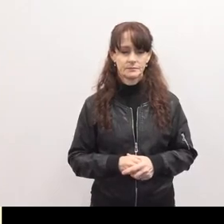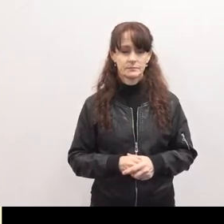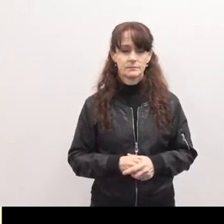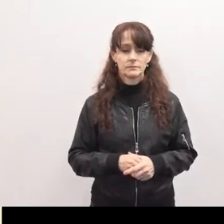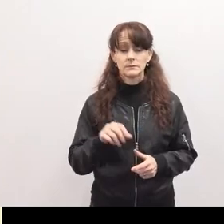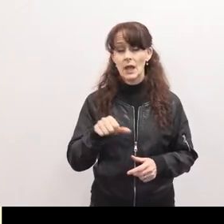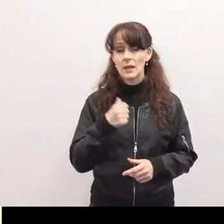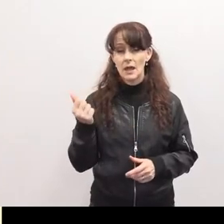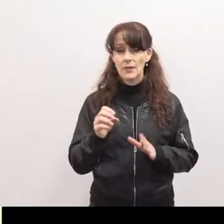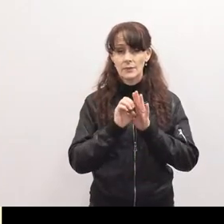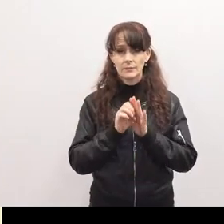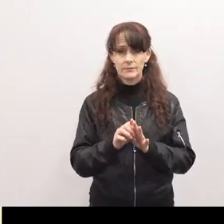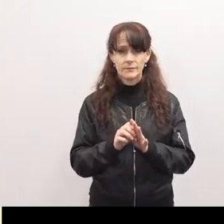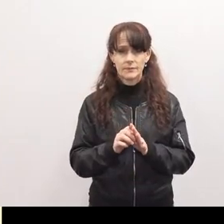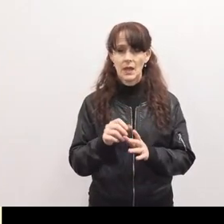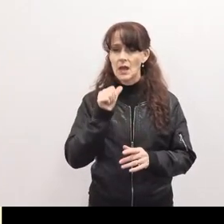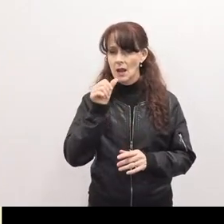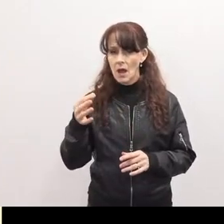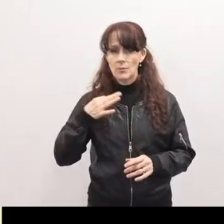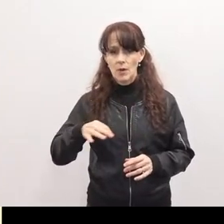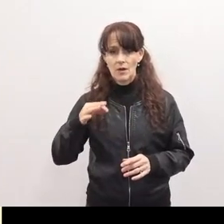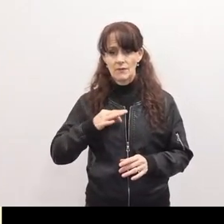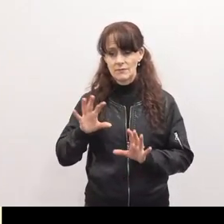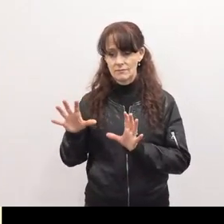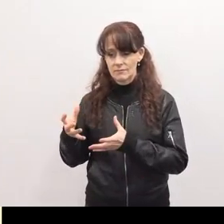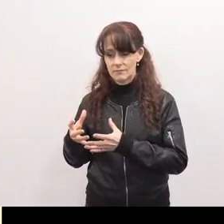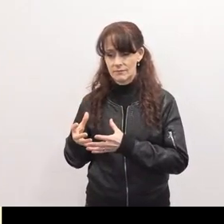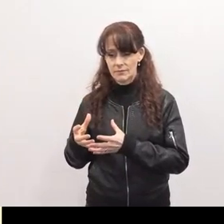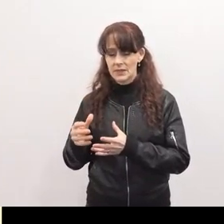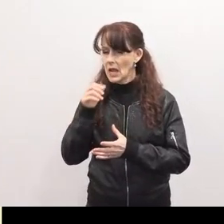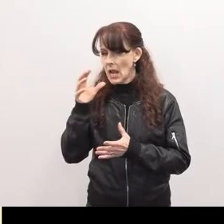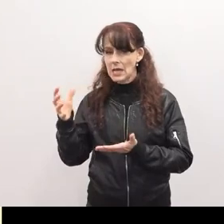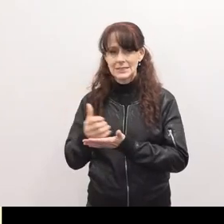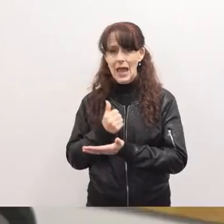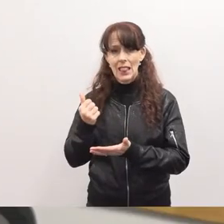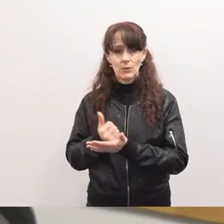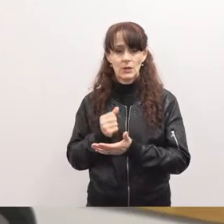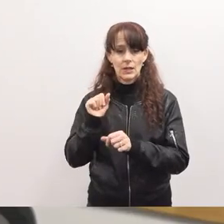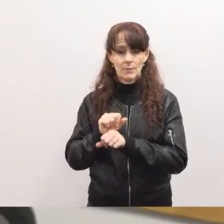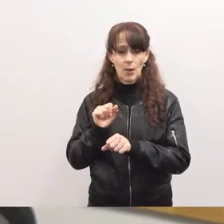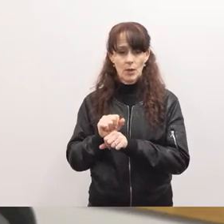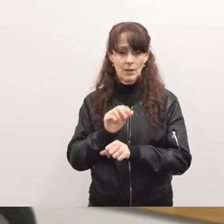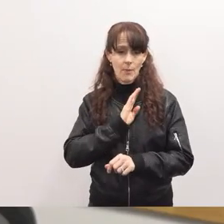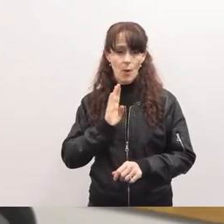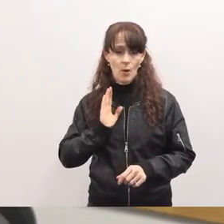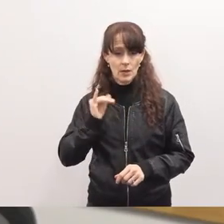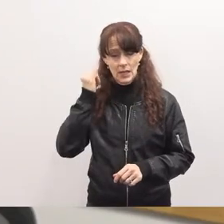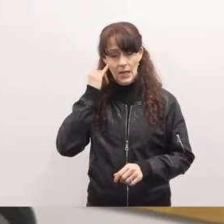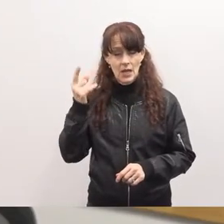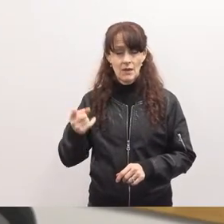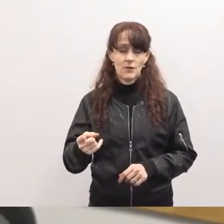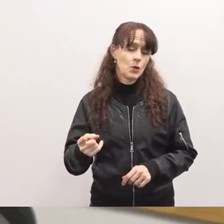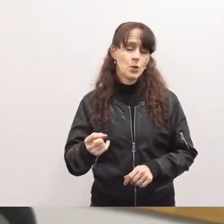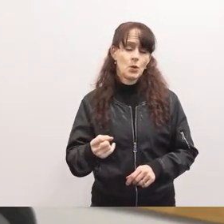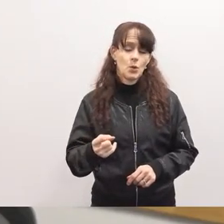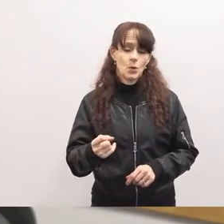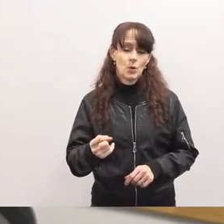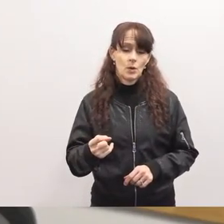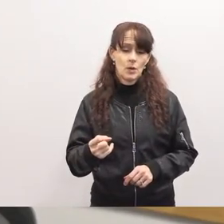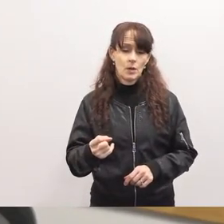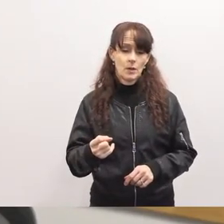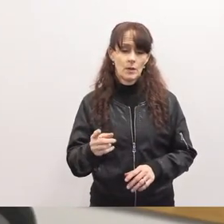a contract with a nonprofit entity in which the official is non-salaried board member or employee. So for instance, if you're a